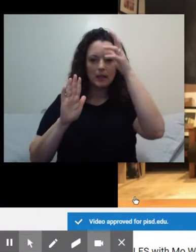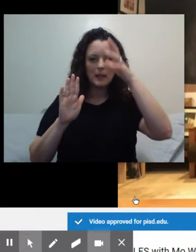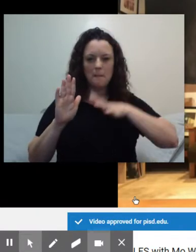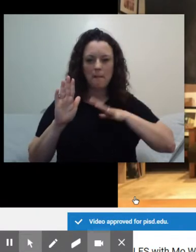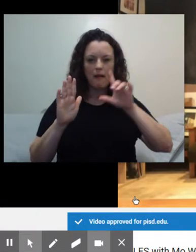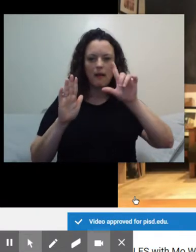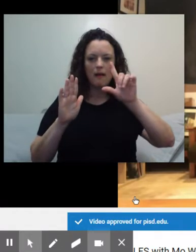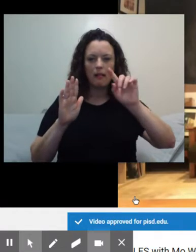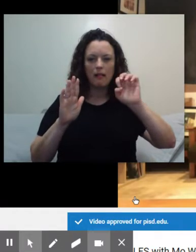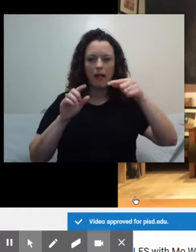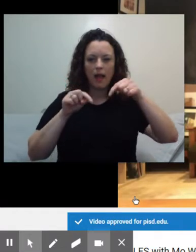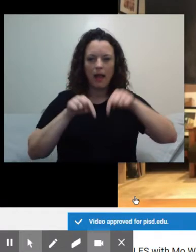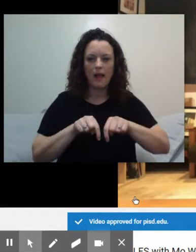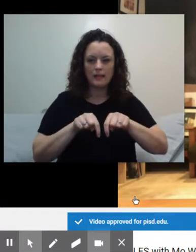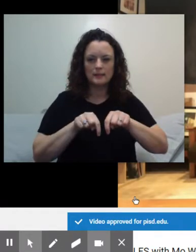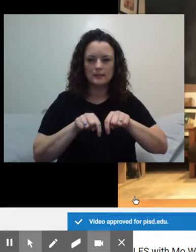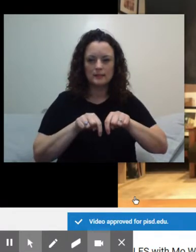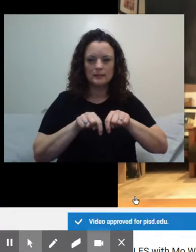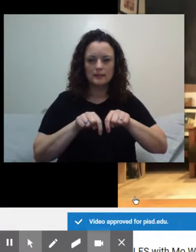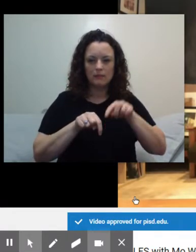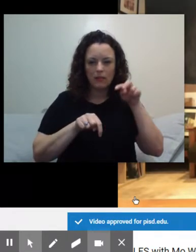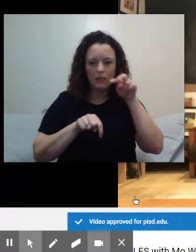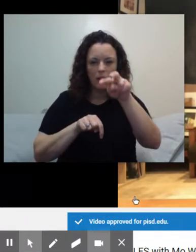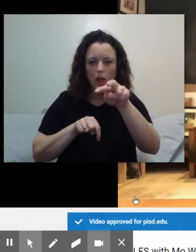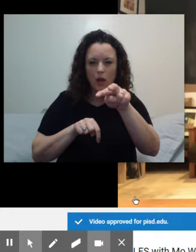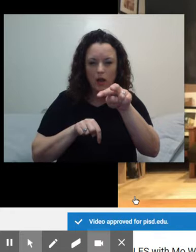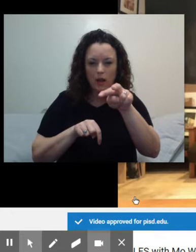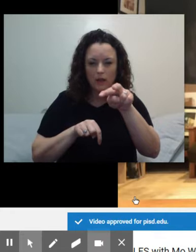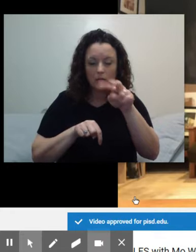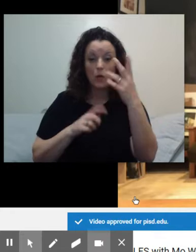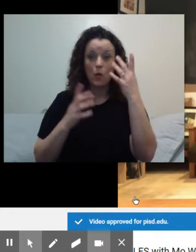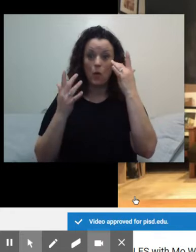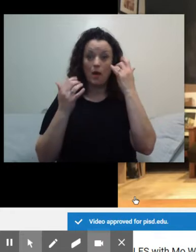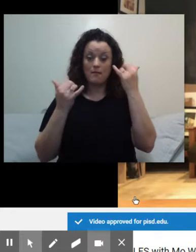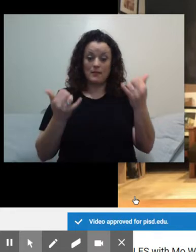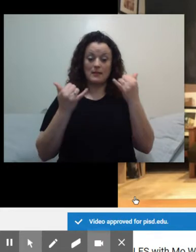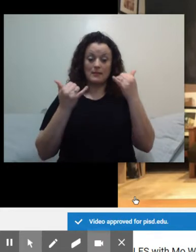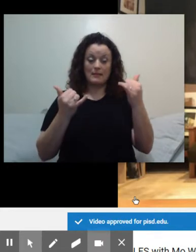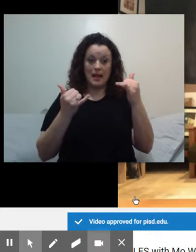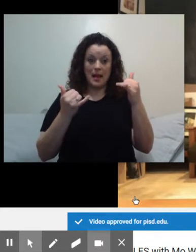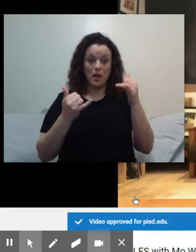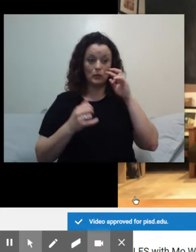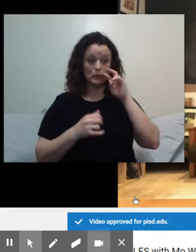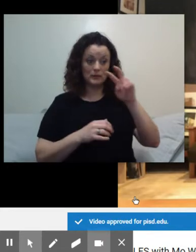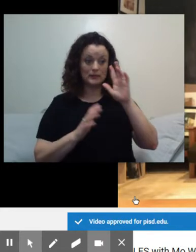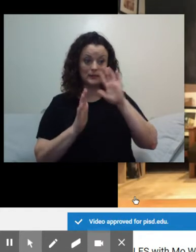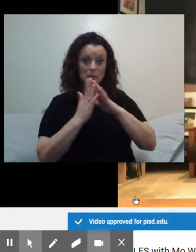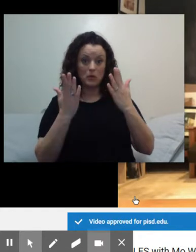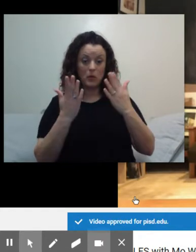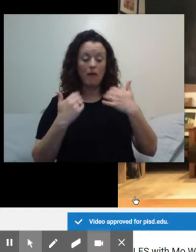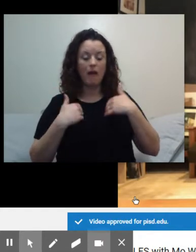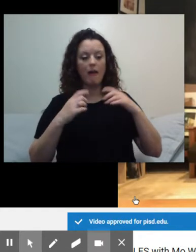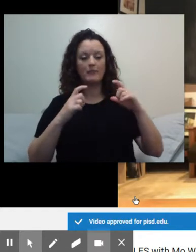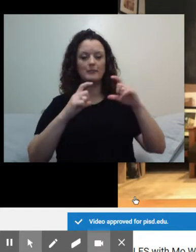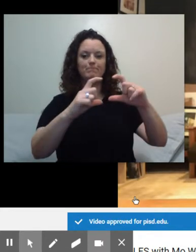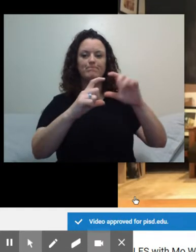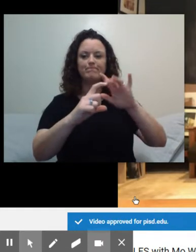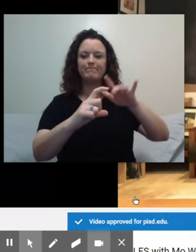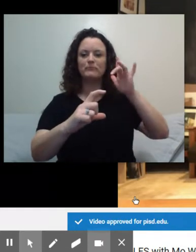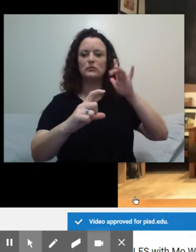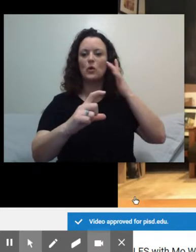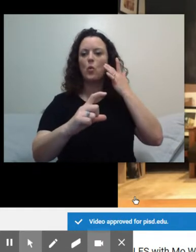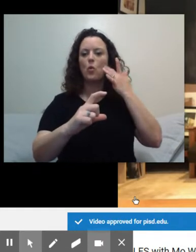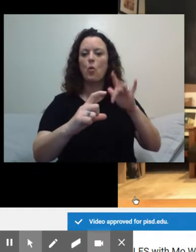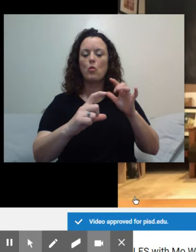legs. Because now, when you see this book, there'll be a shiny gold sticker in front of it, and you'll never see those man's legs